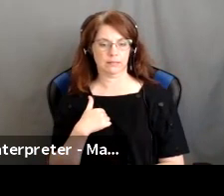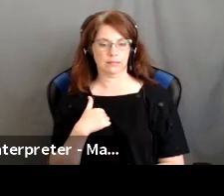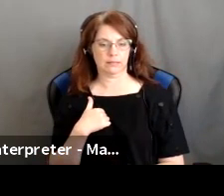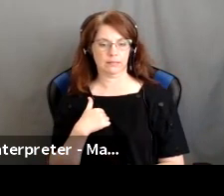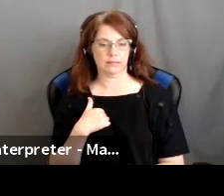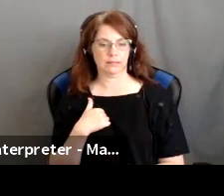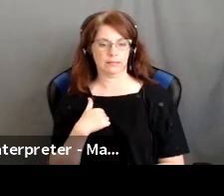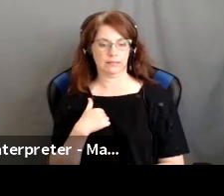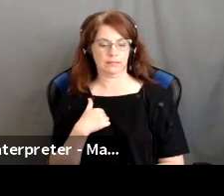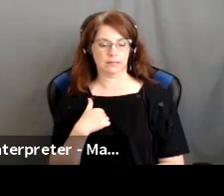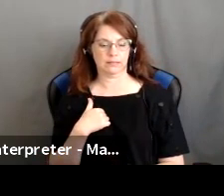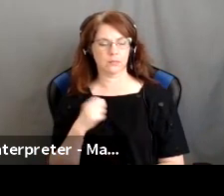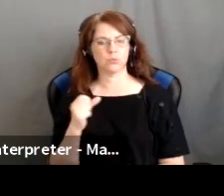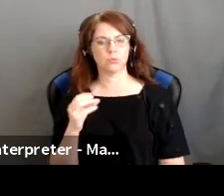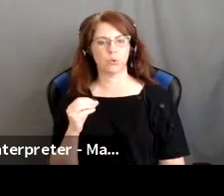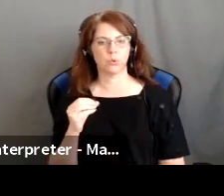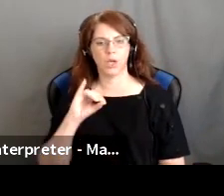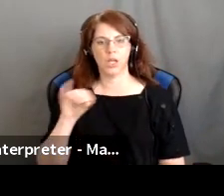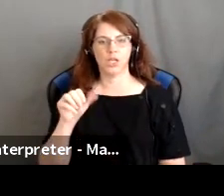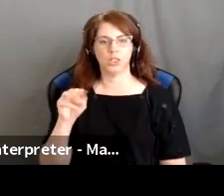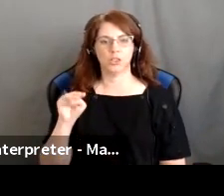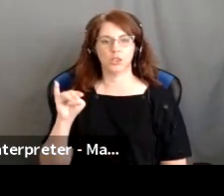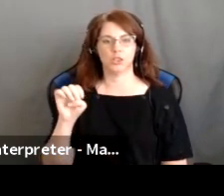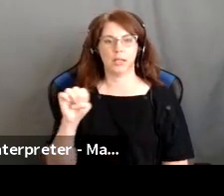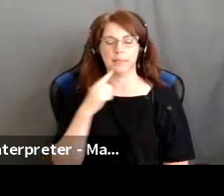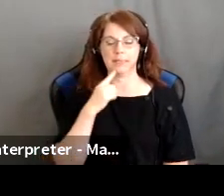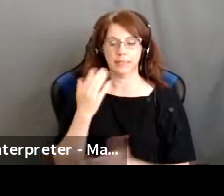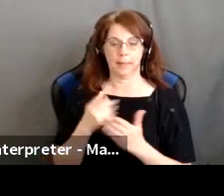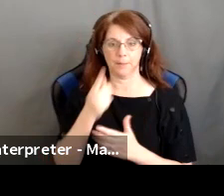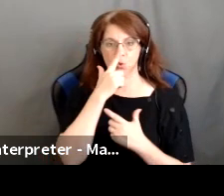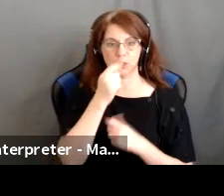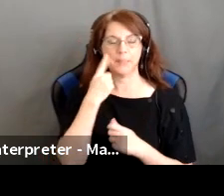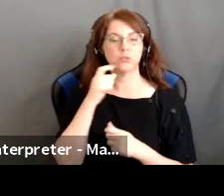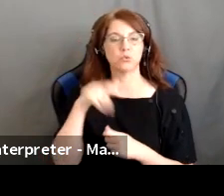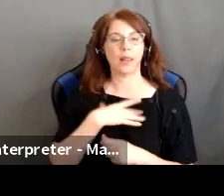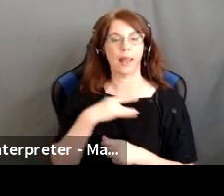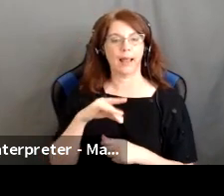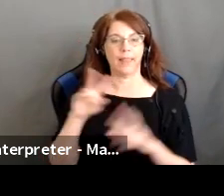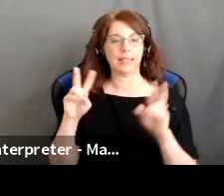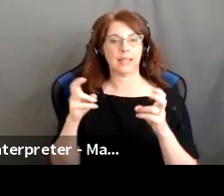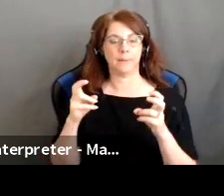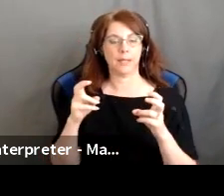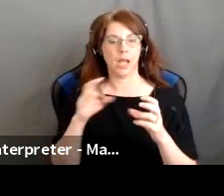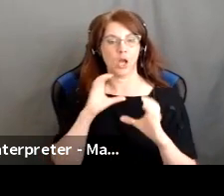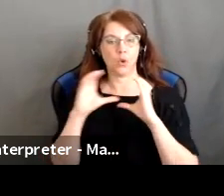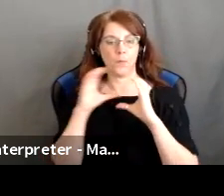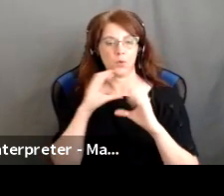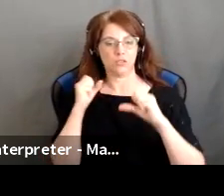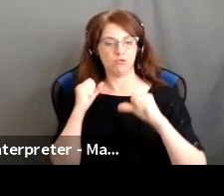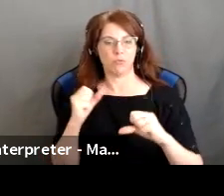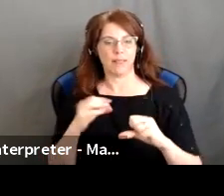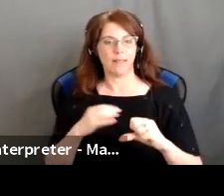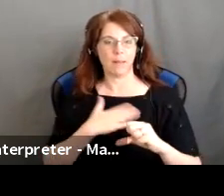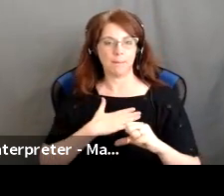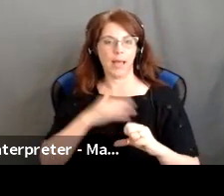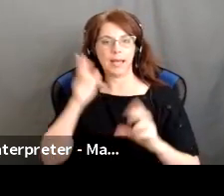so Jamie says, you may be interested because you like this topic. Communication is a strength of mine. Listening, working